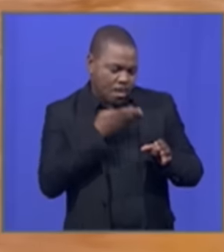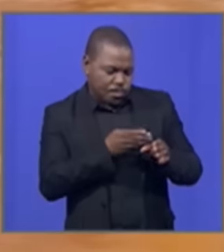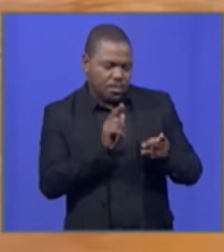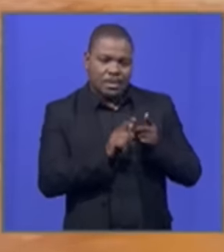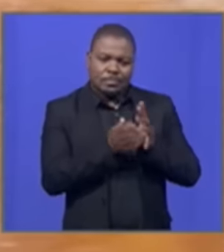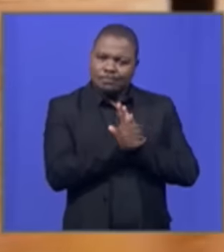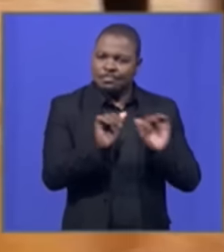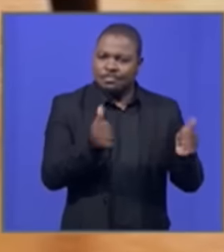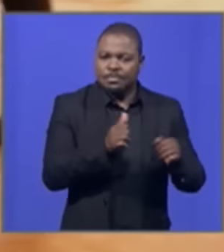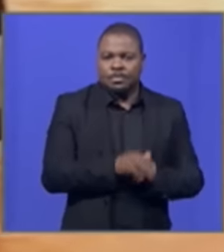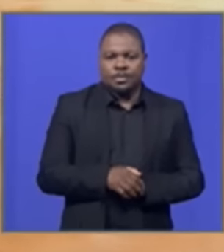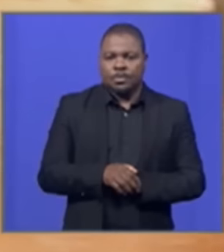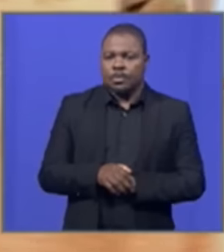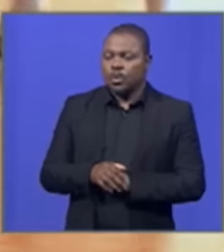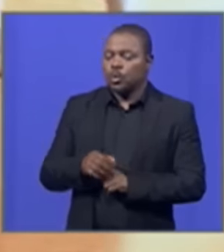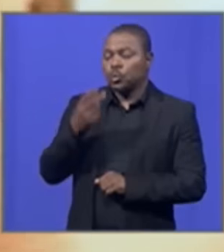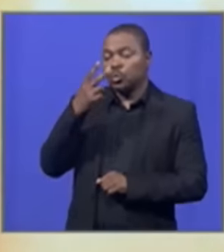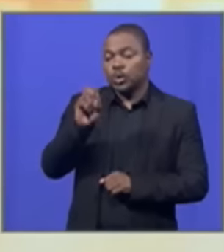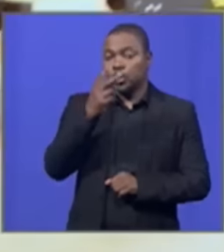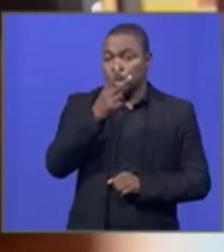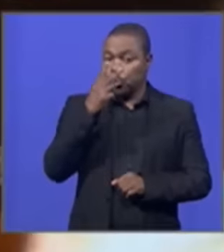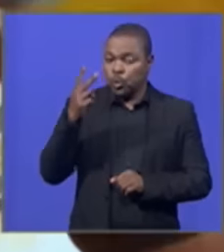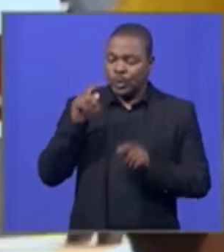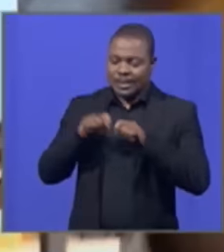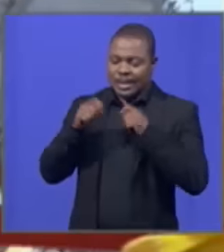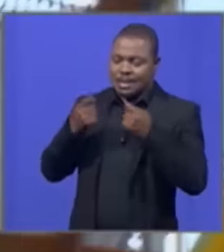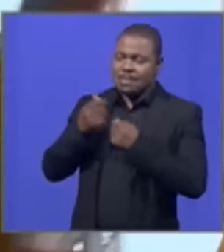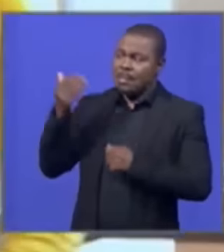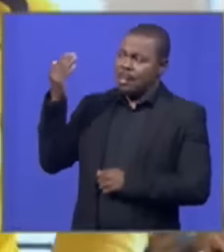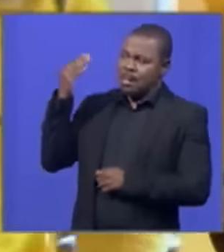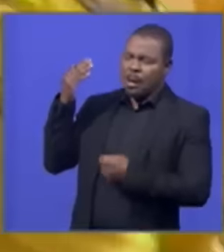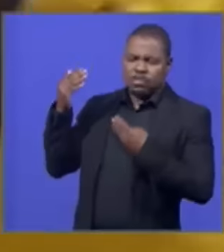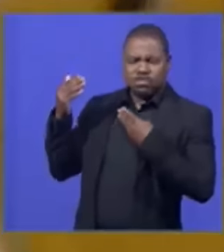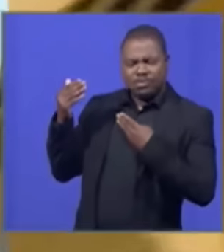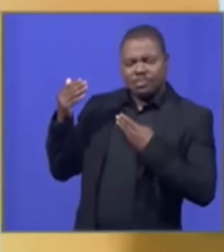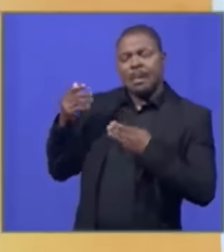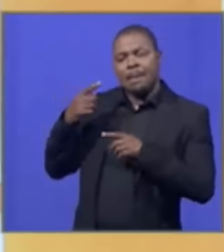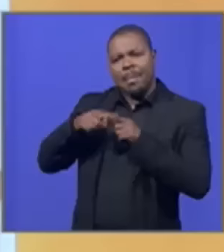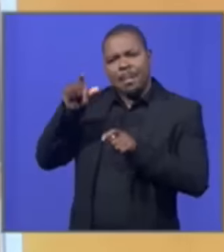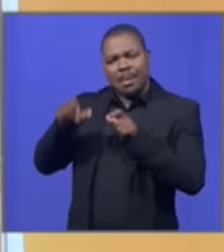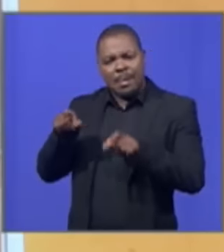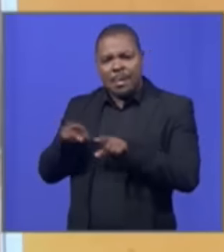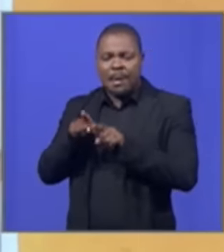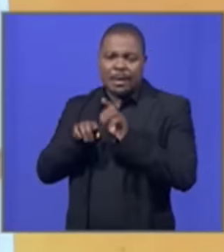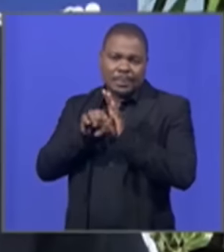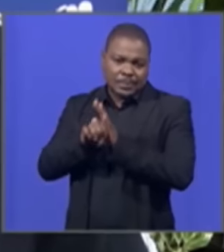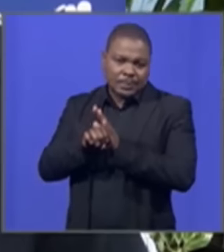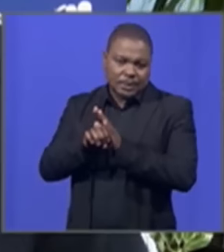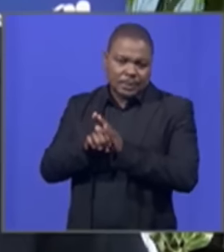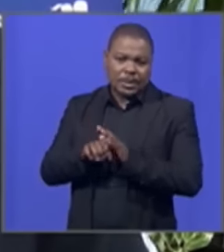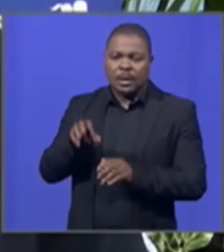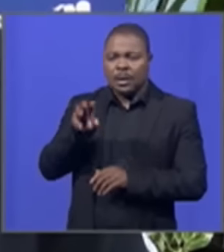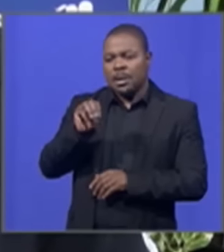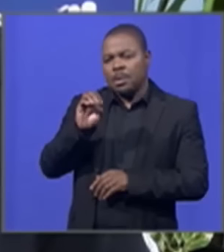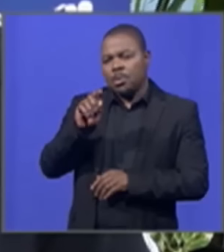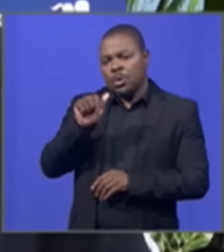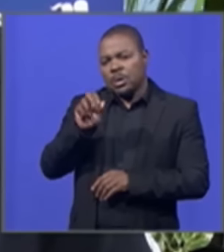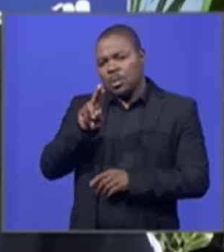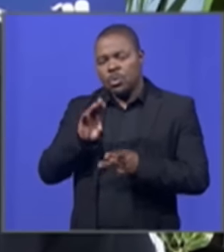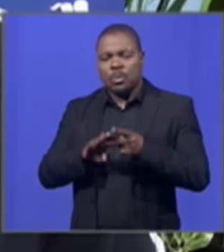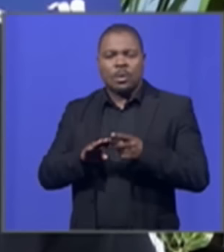We looked at 2022 of the squad that we had, you know, the players that, like, for example, Amogolang Motau, Talia